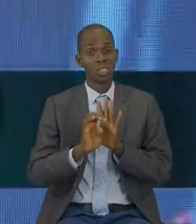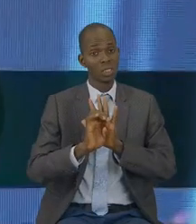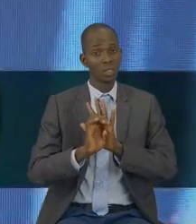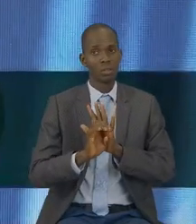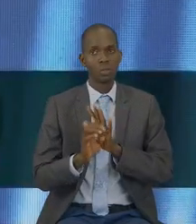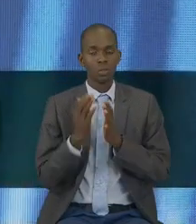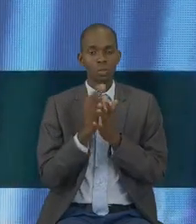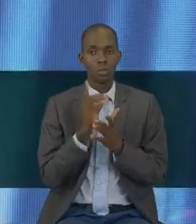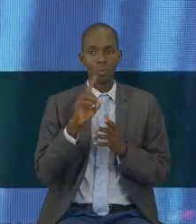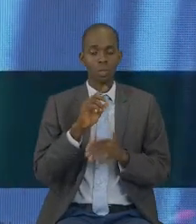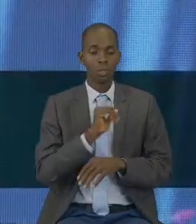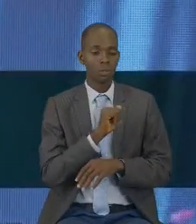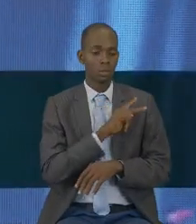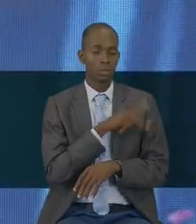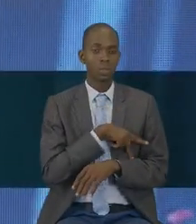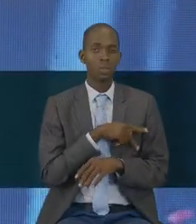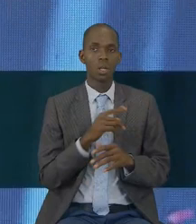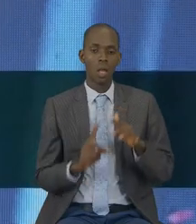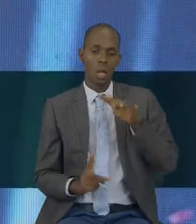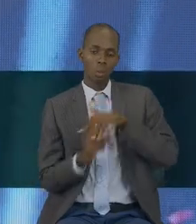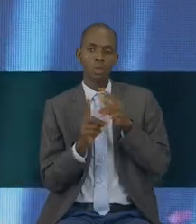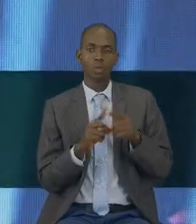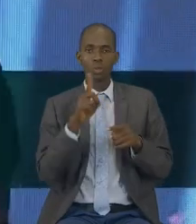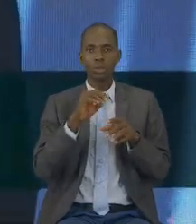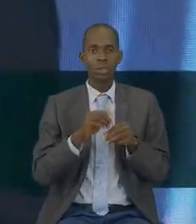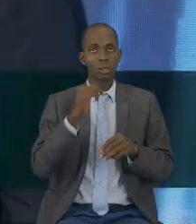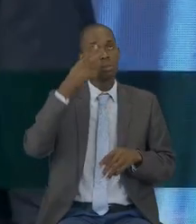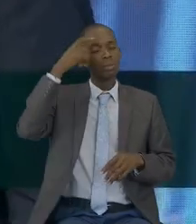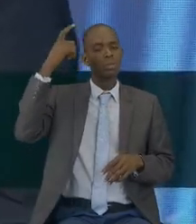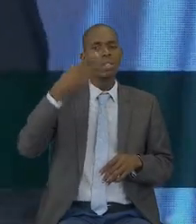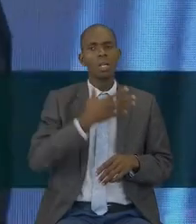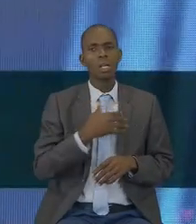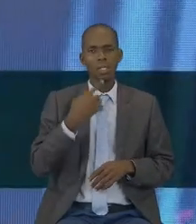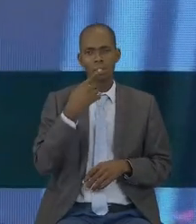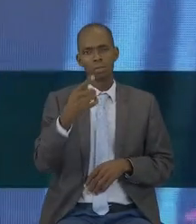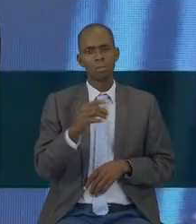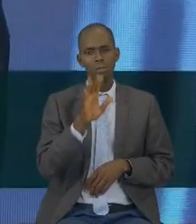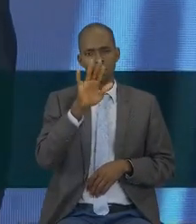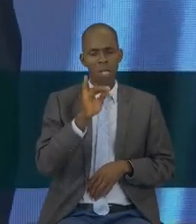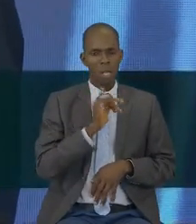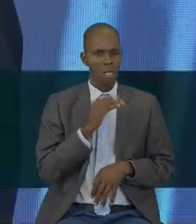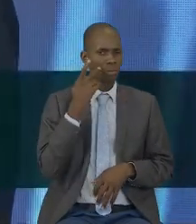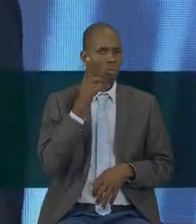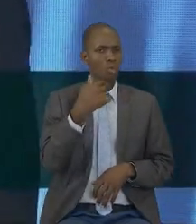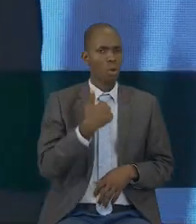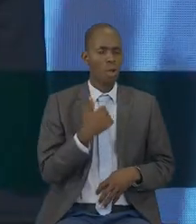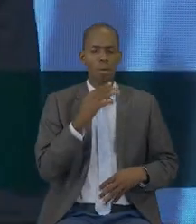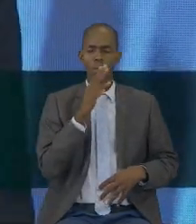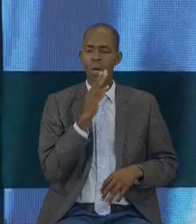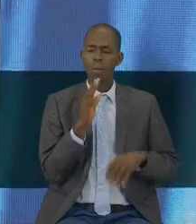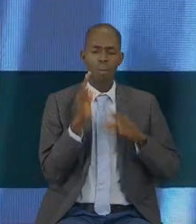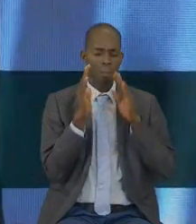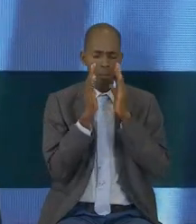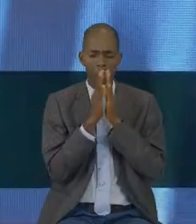or a personality appeared to you in the dream and said, I see you have been praying and you have been